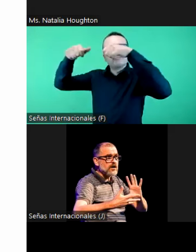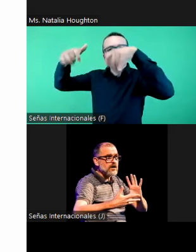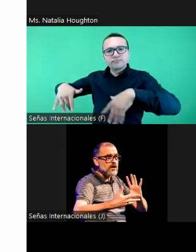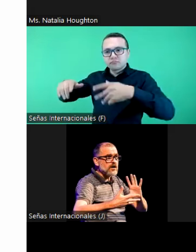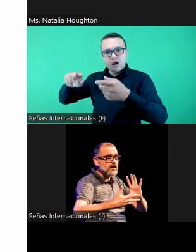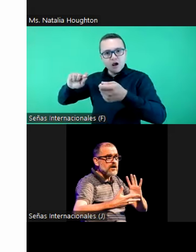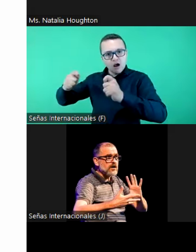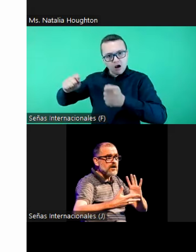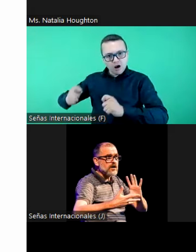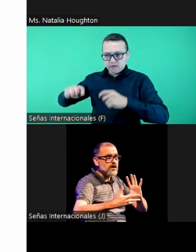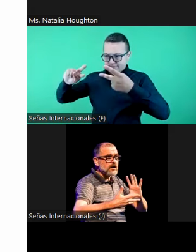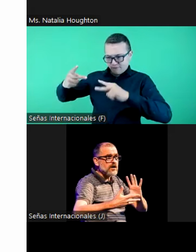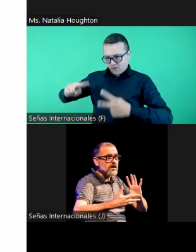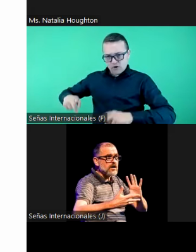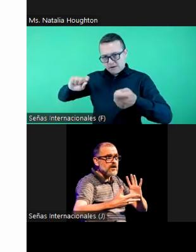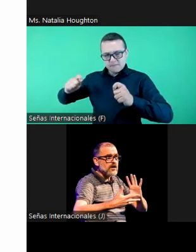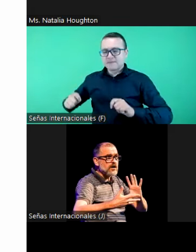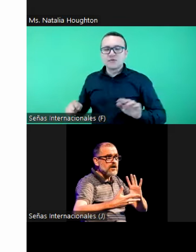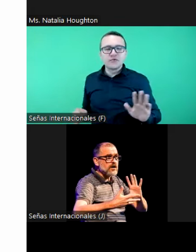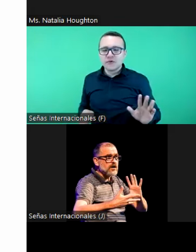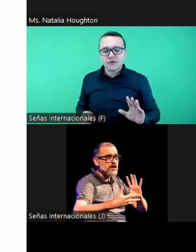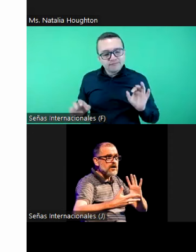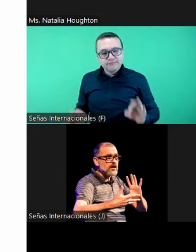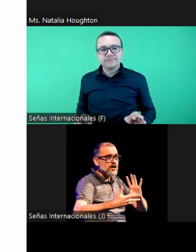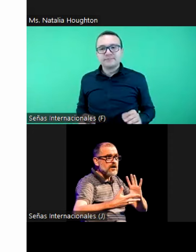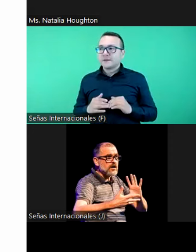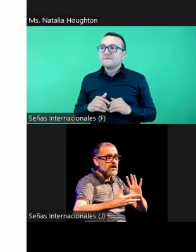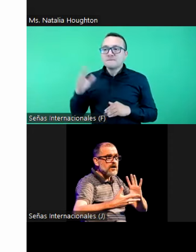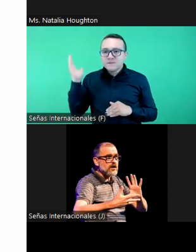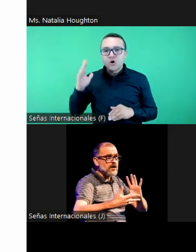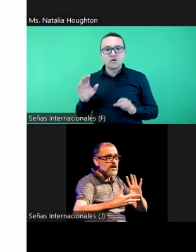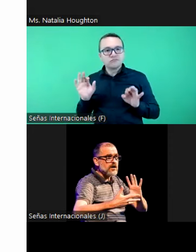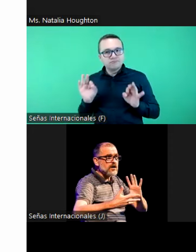not only through structural reforms, but also